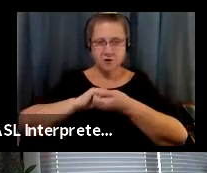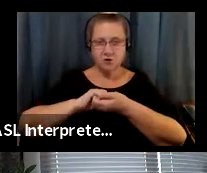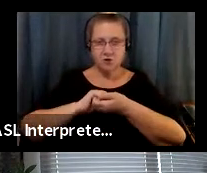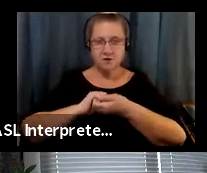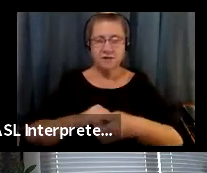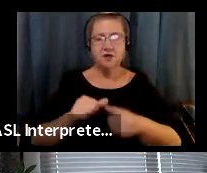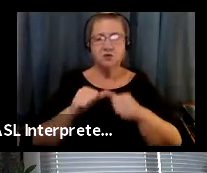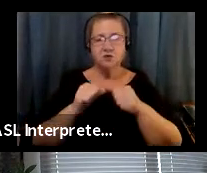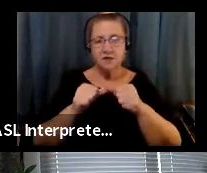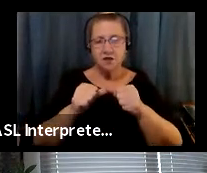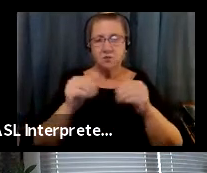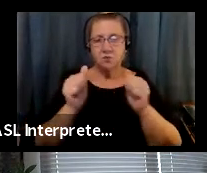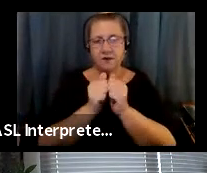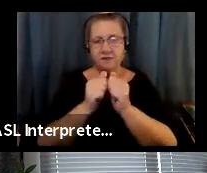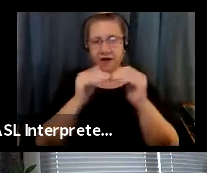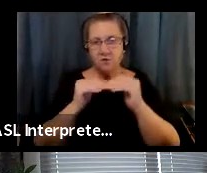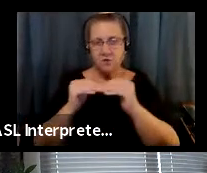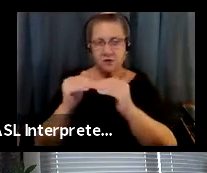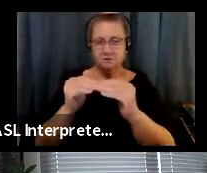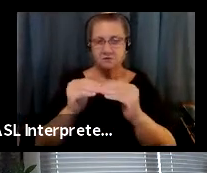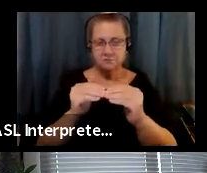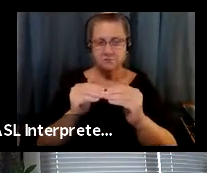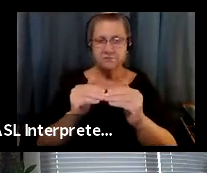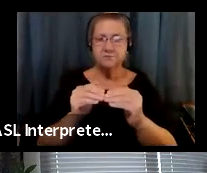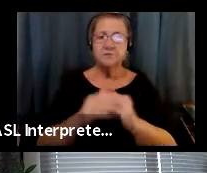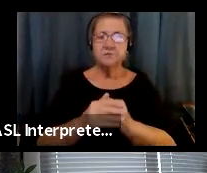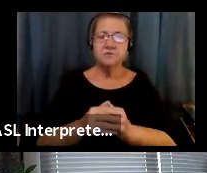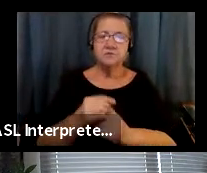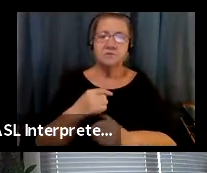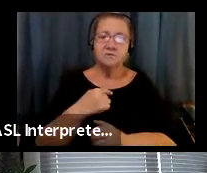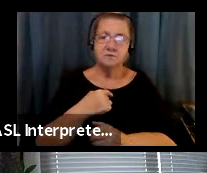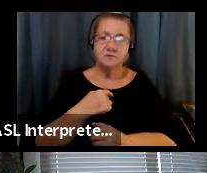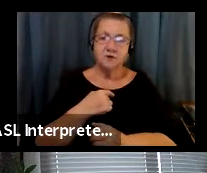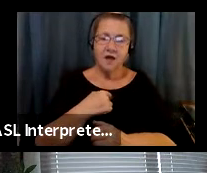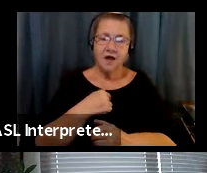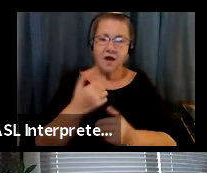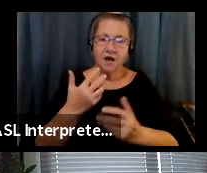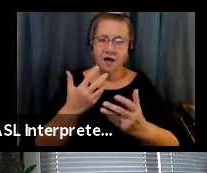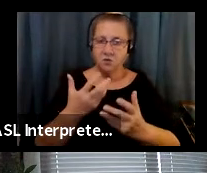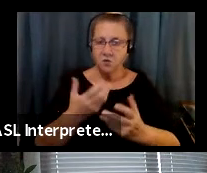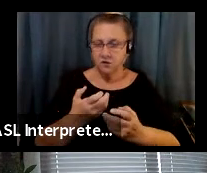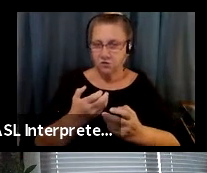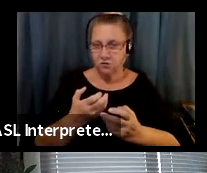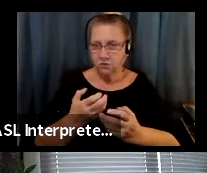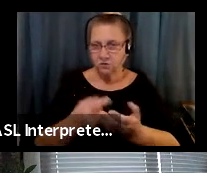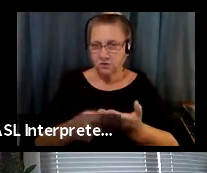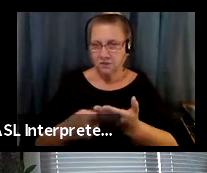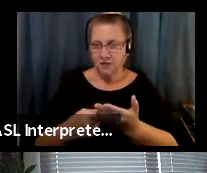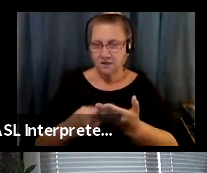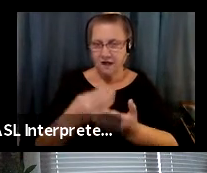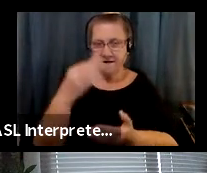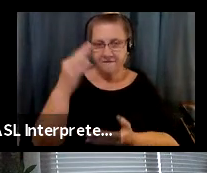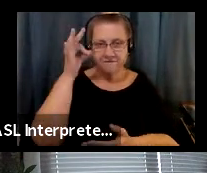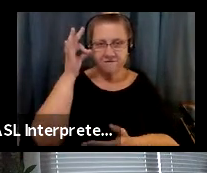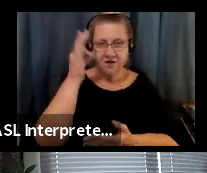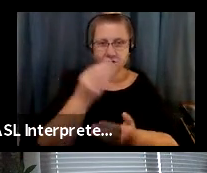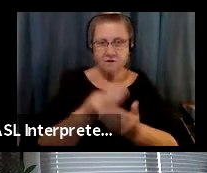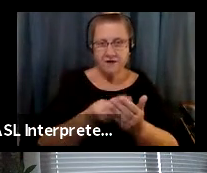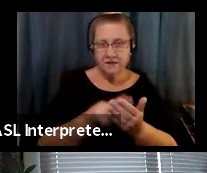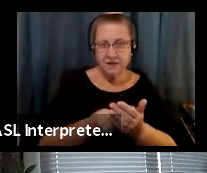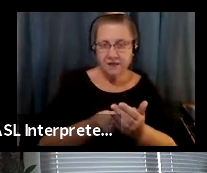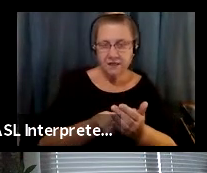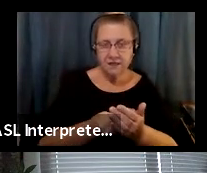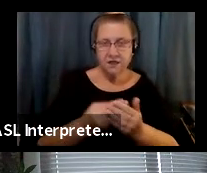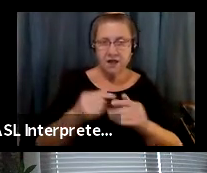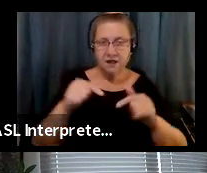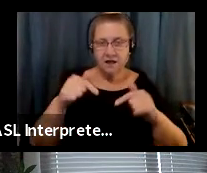and recovery. And to that end, I'd like to briefly mention, with the assistance of some federal funding, that our office will be creating a new